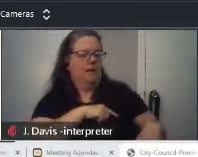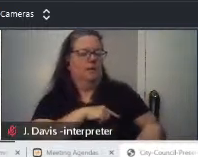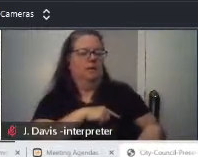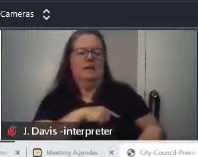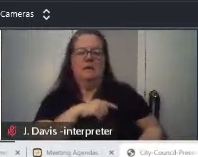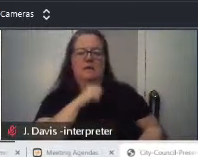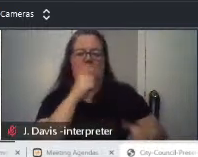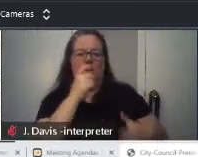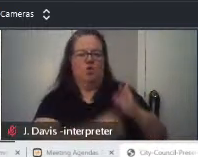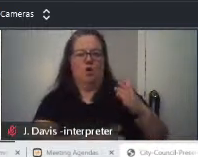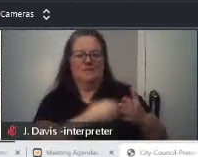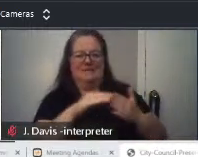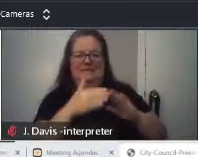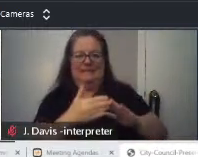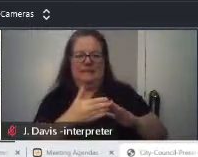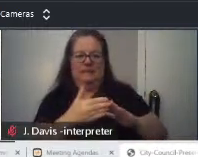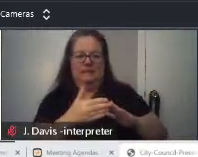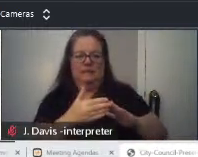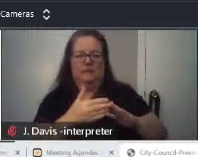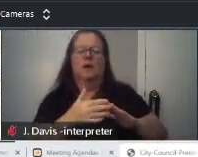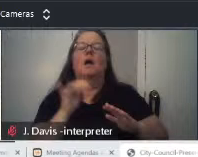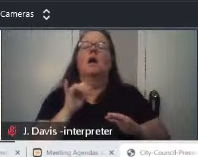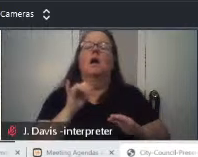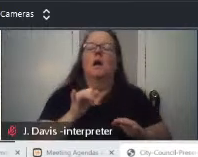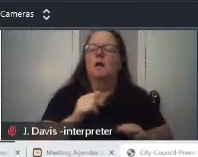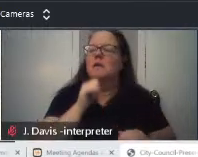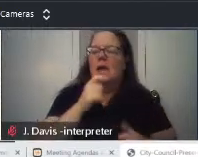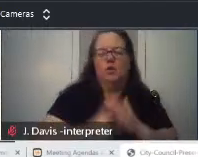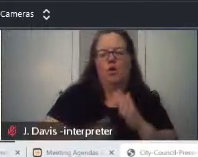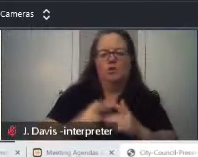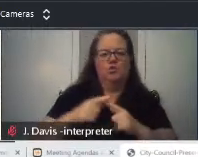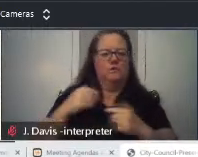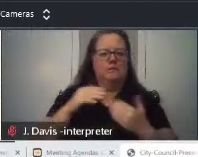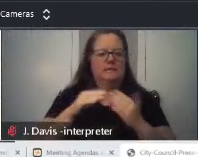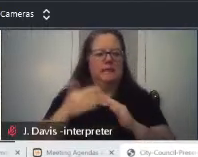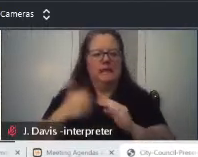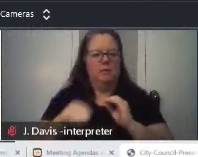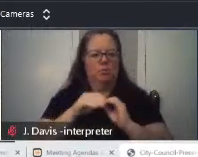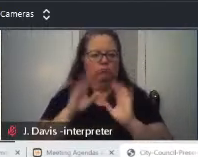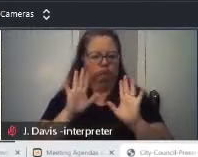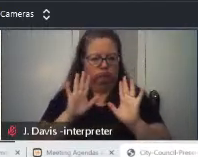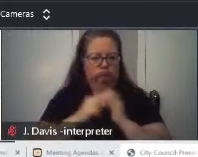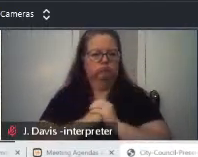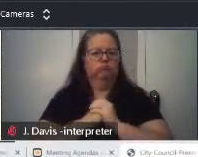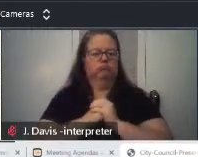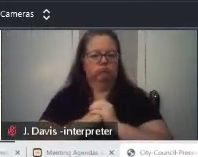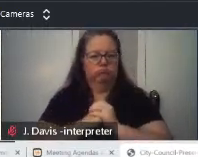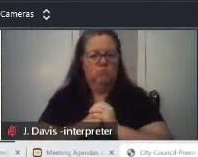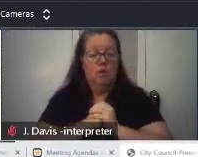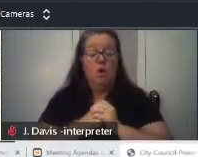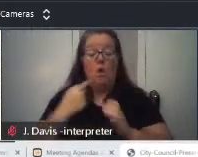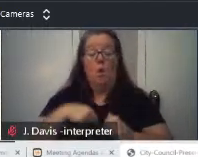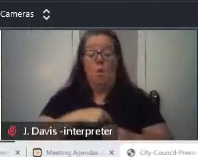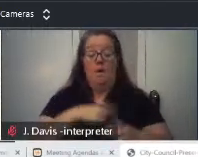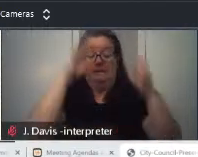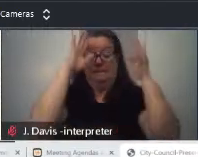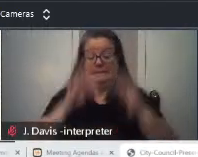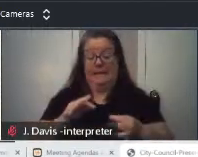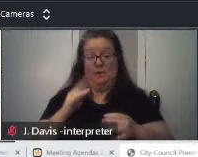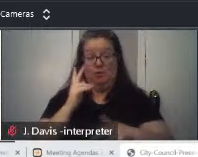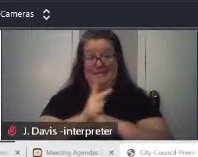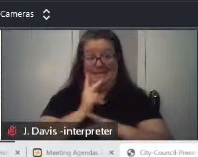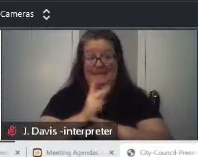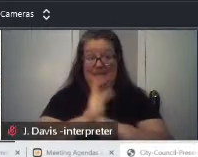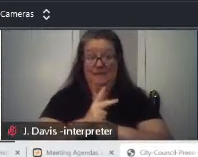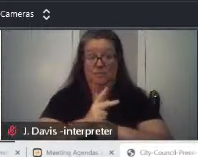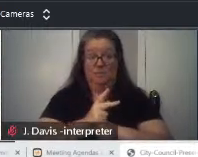additional cost to the city whatsoever. Okay, all right. Whereas we decide to hold on to it, we